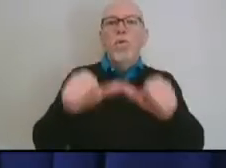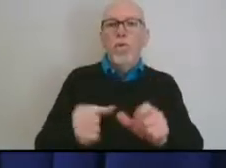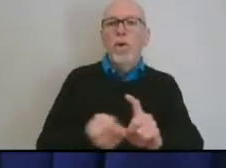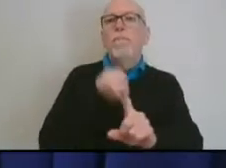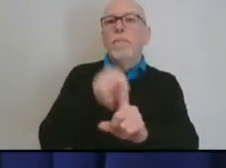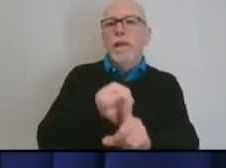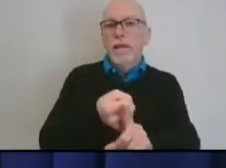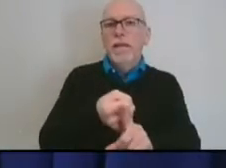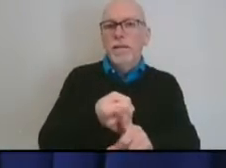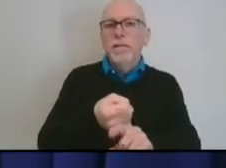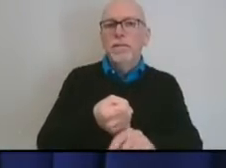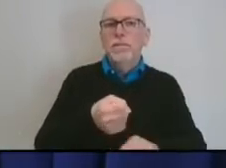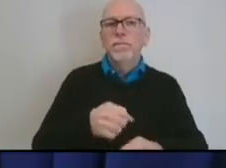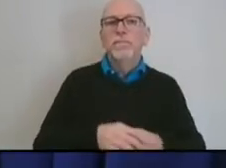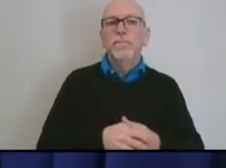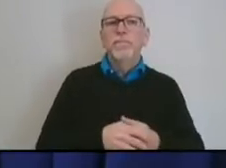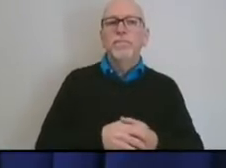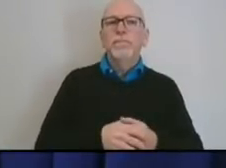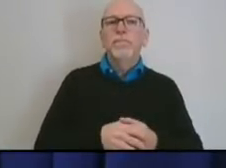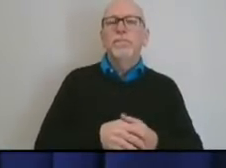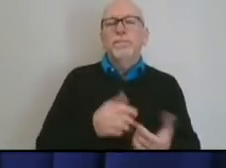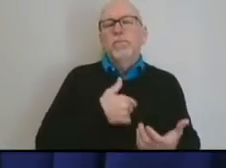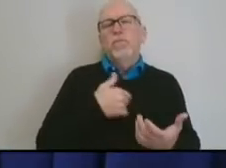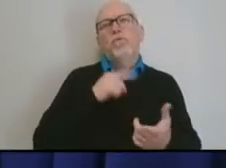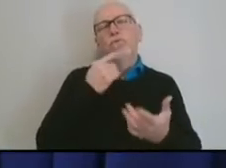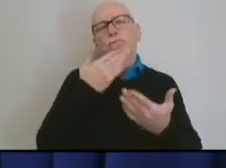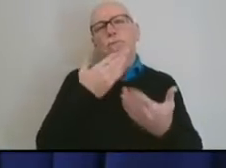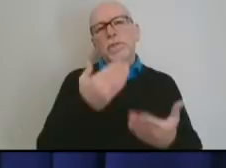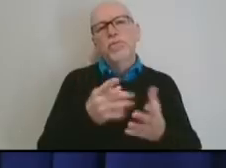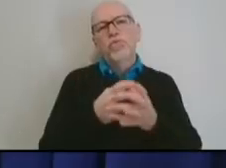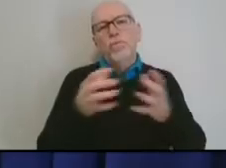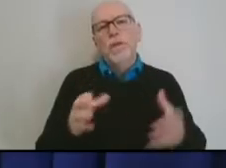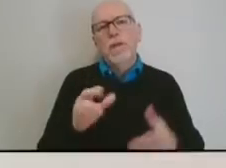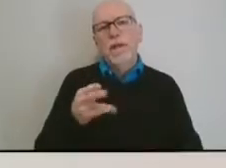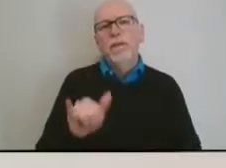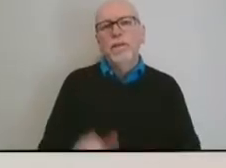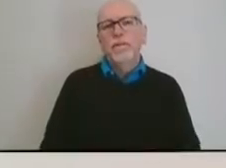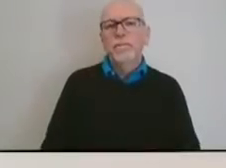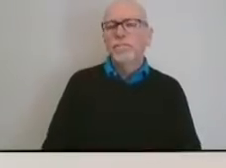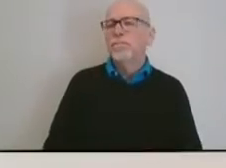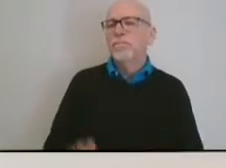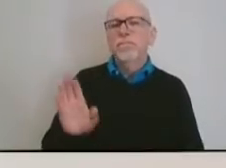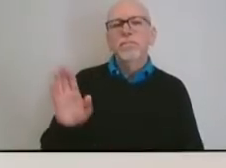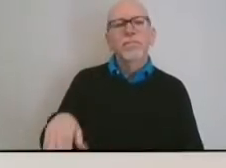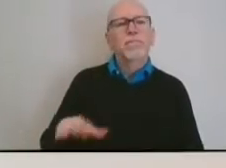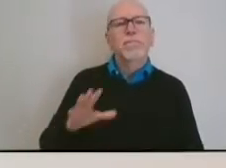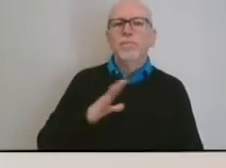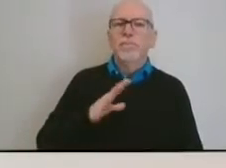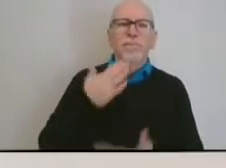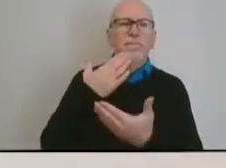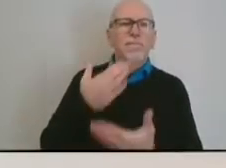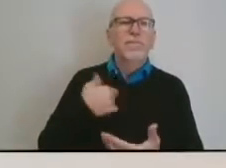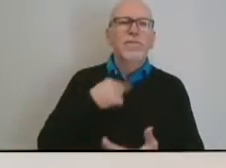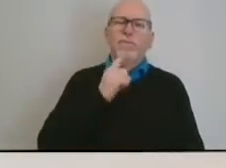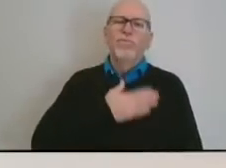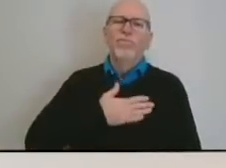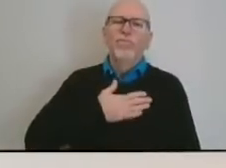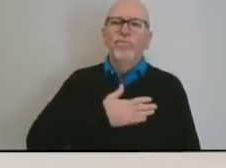impact. And we just thank you so much, Kathy. No, you're absolutely welcome. Thank you. I appreciate